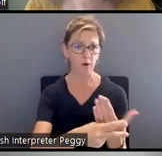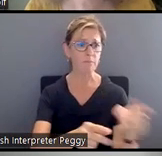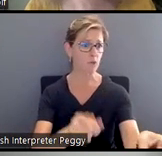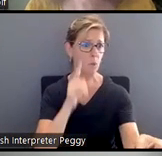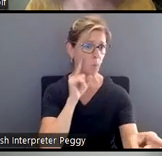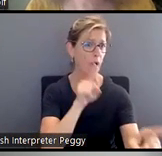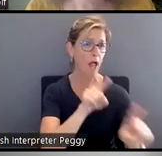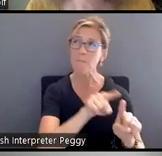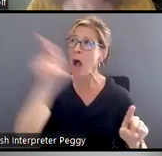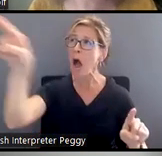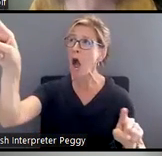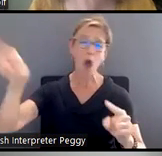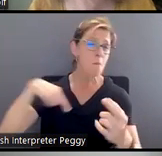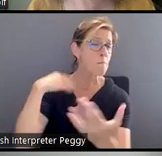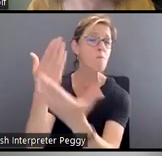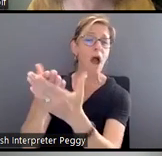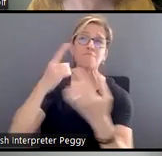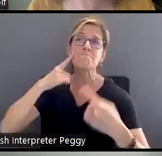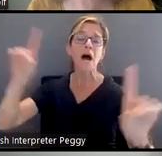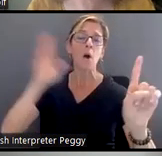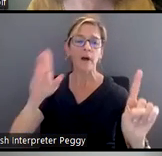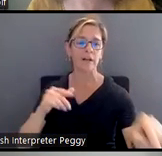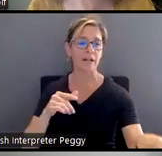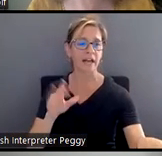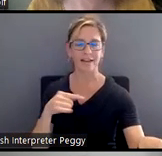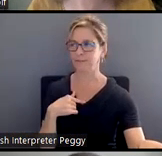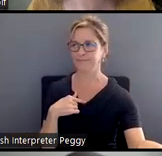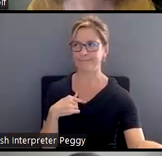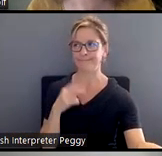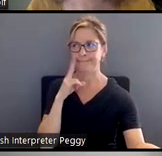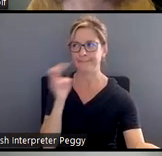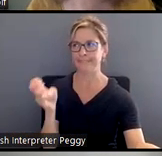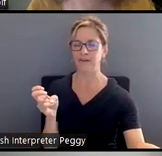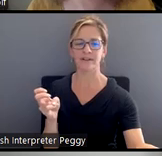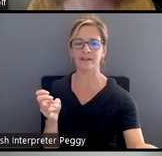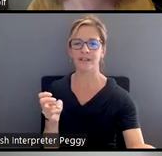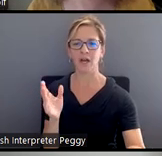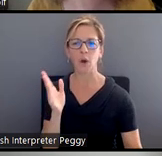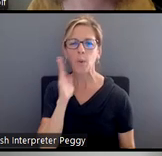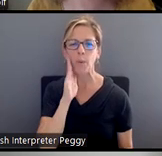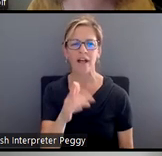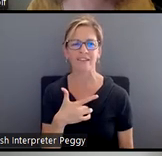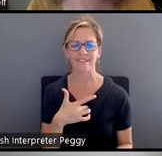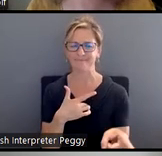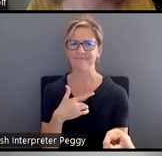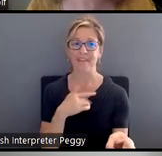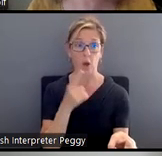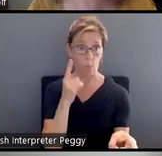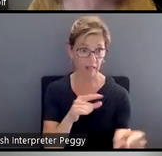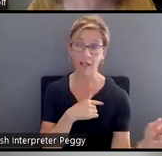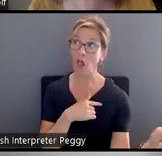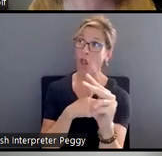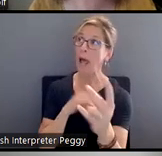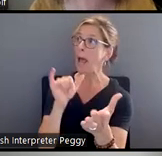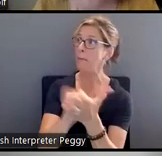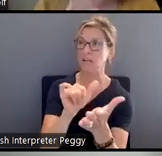Everest. If they don't have that belief that they can do that, they're going to see that as completely insurmountable. But if